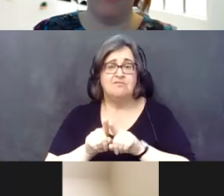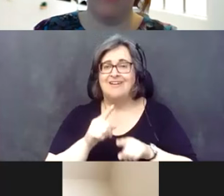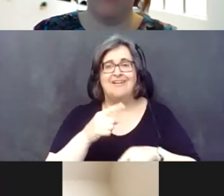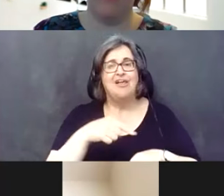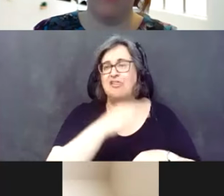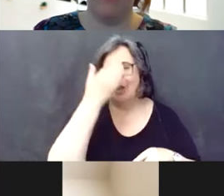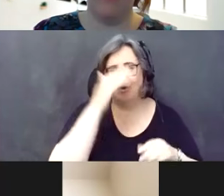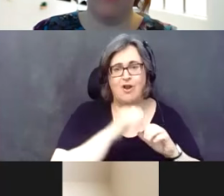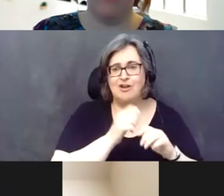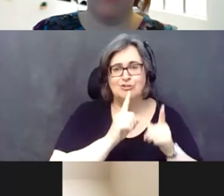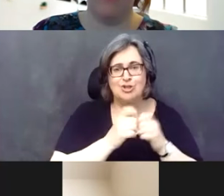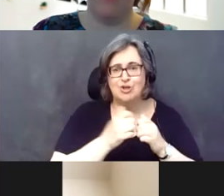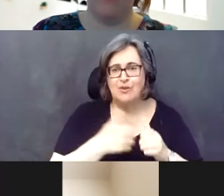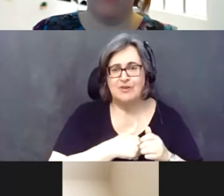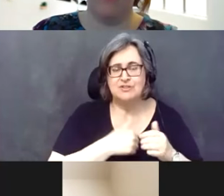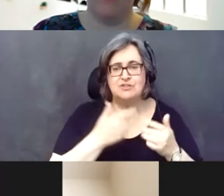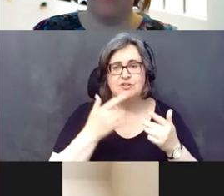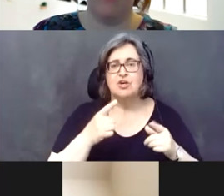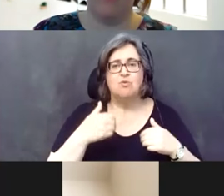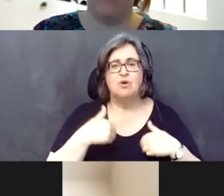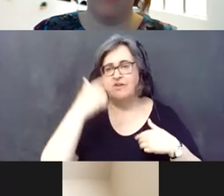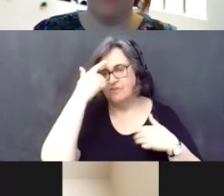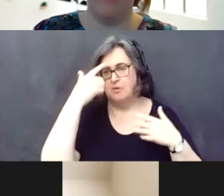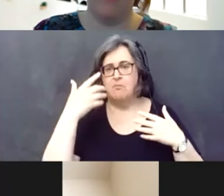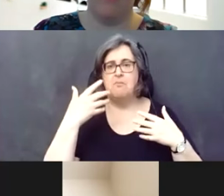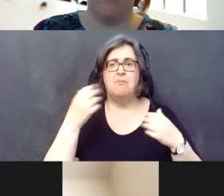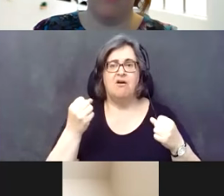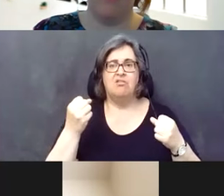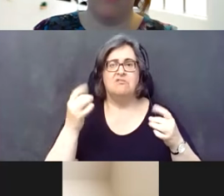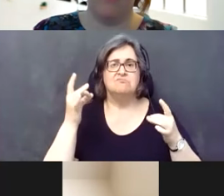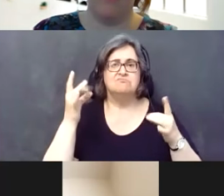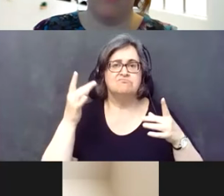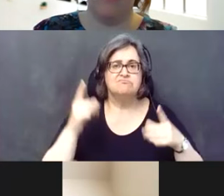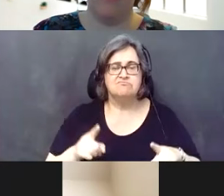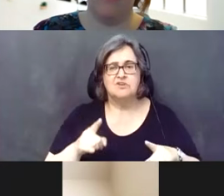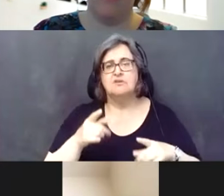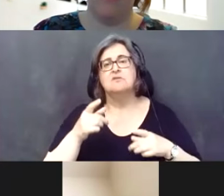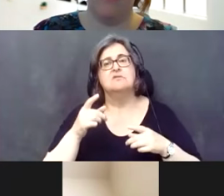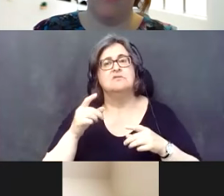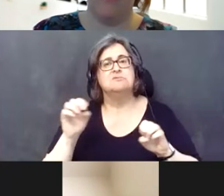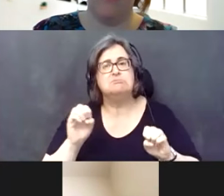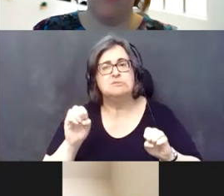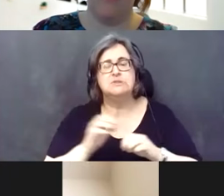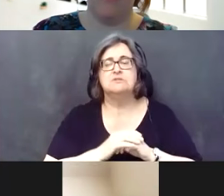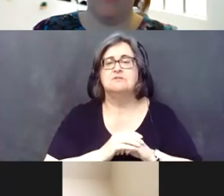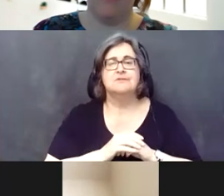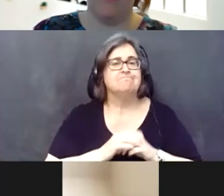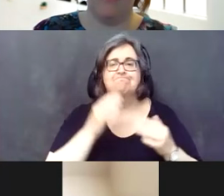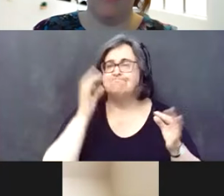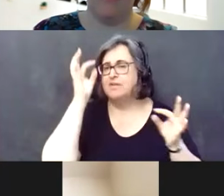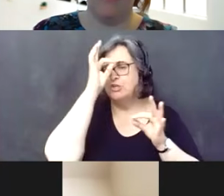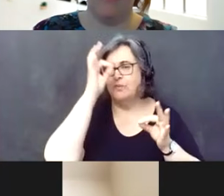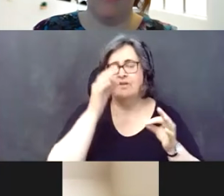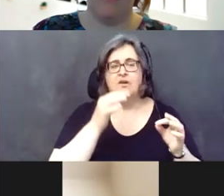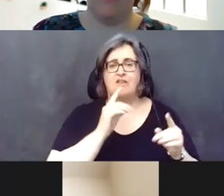when we're having a mental health crisis or anything, and they talk to